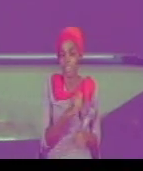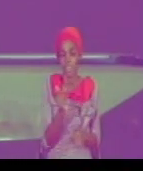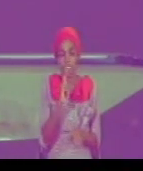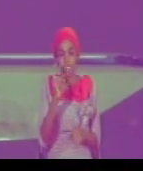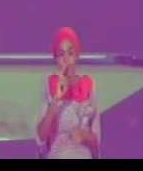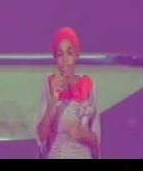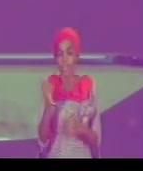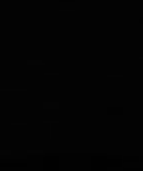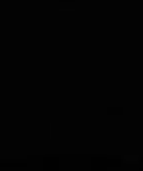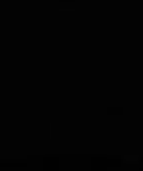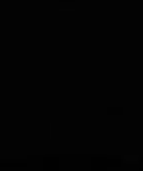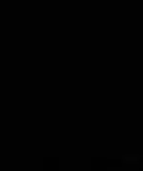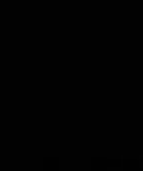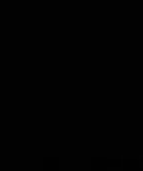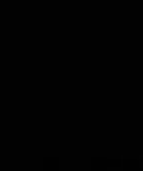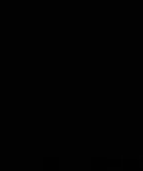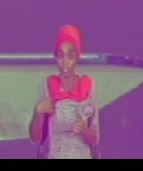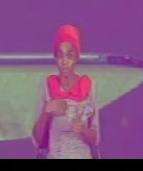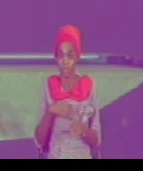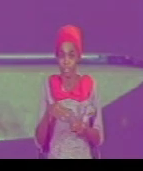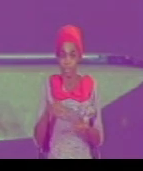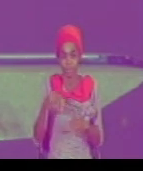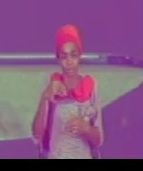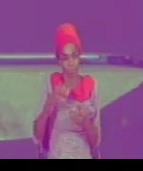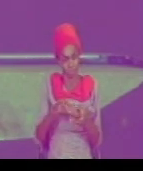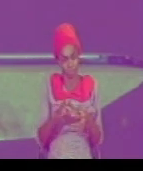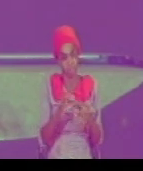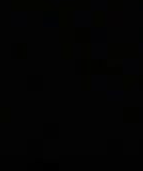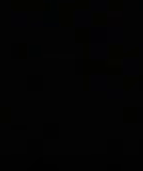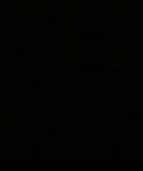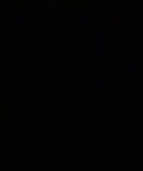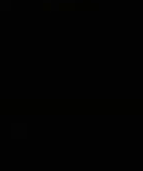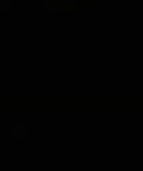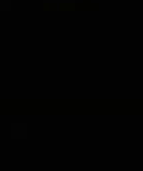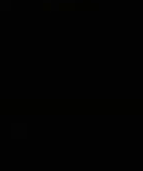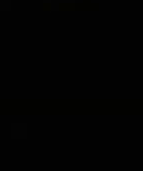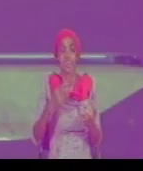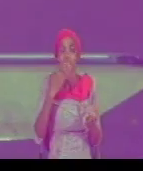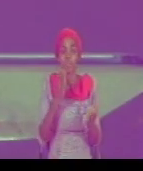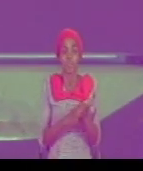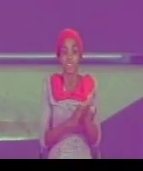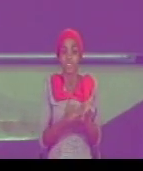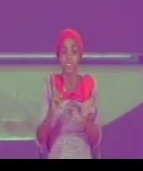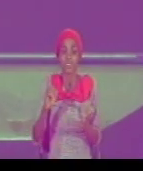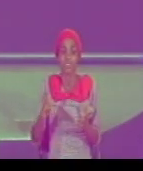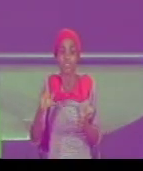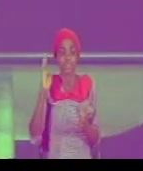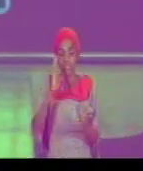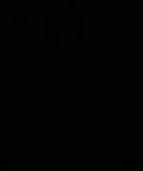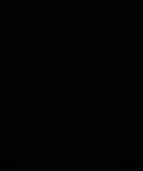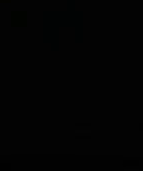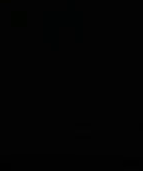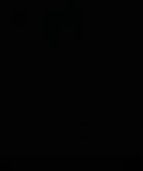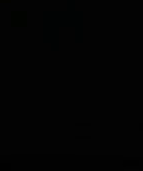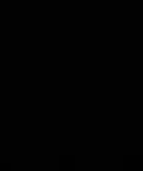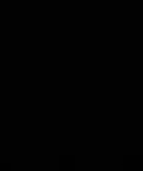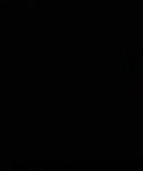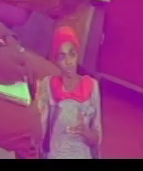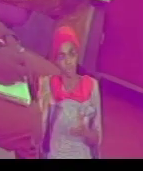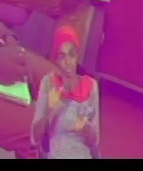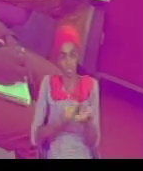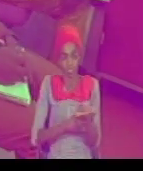Everything we do, including praising the Lord, is all for God's glory. Let's look at number one.